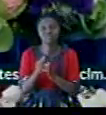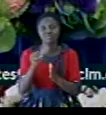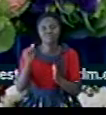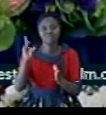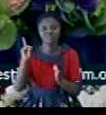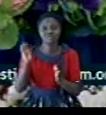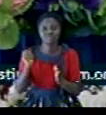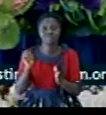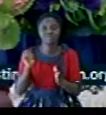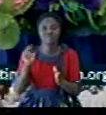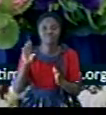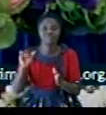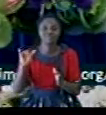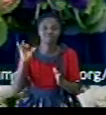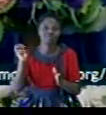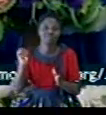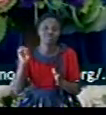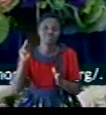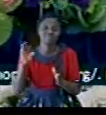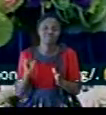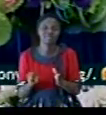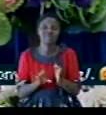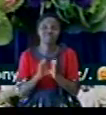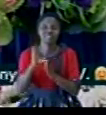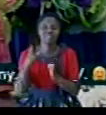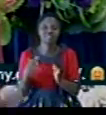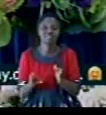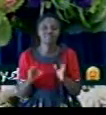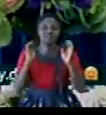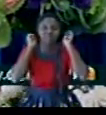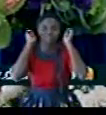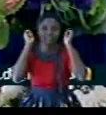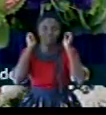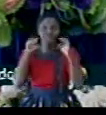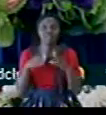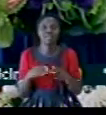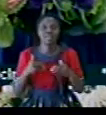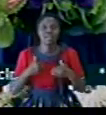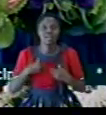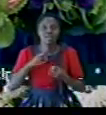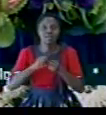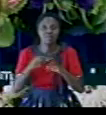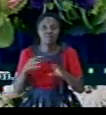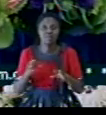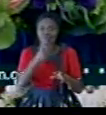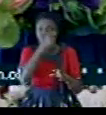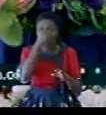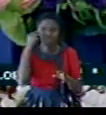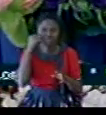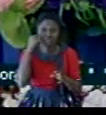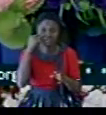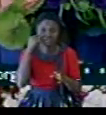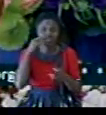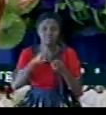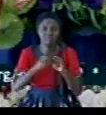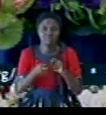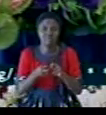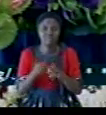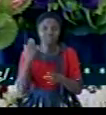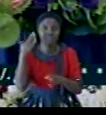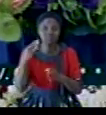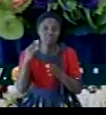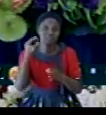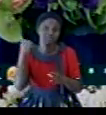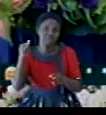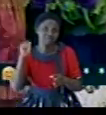I've been having this problem of eyesight since birth, let's say around 15 years now, whereby I